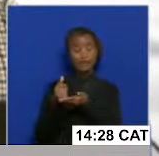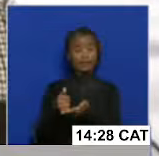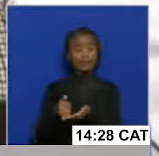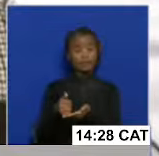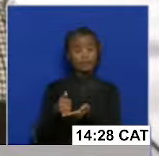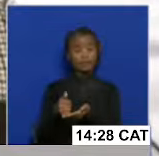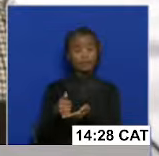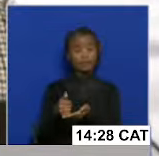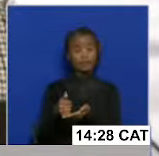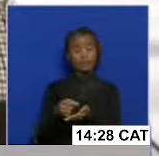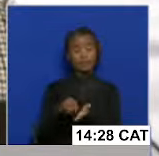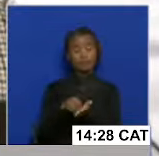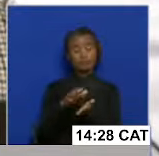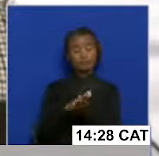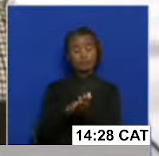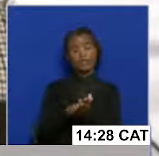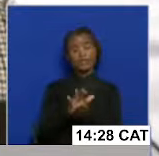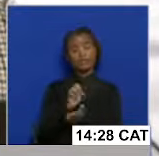Is that not so?